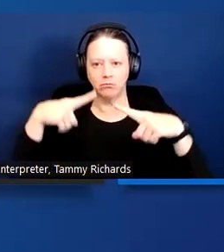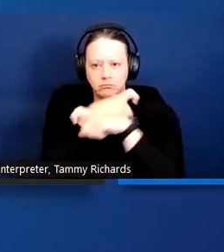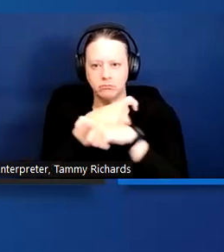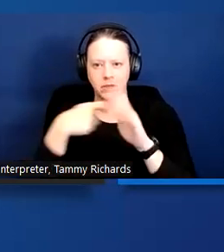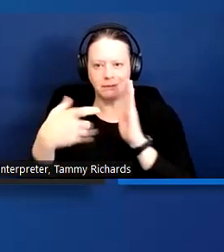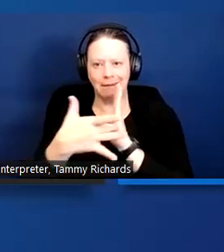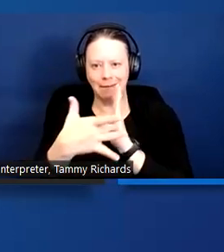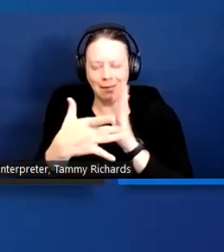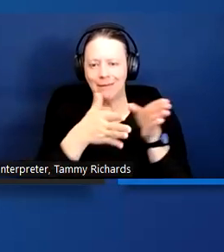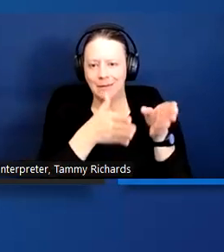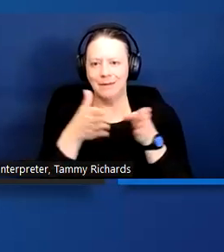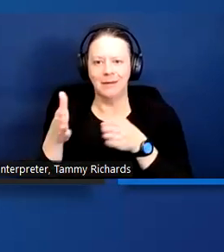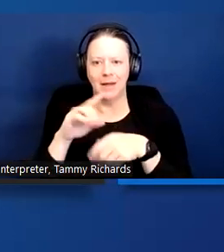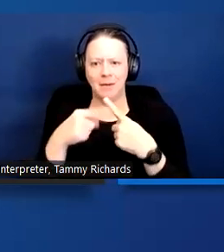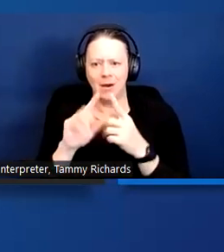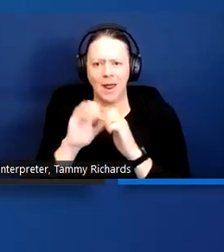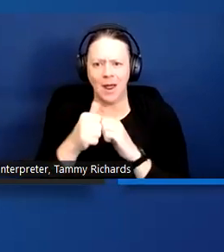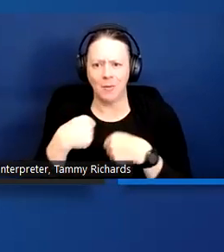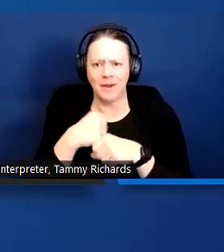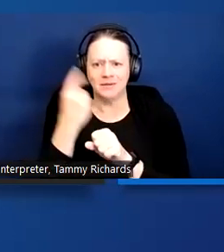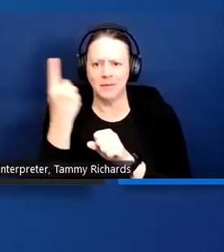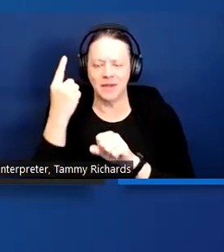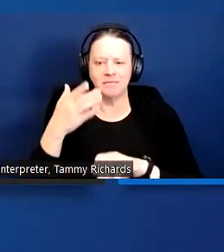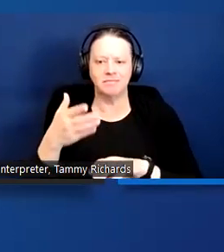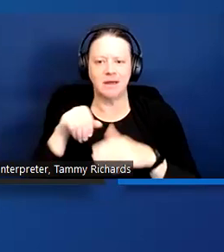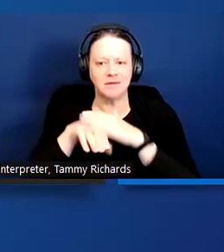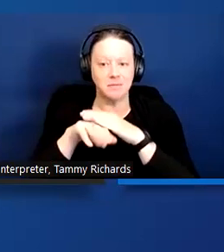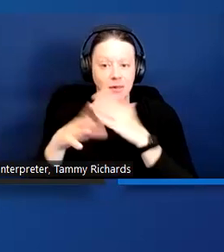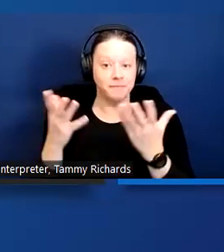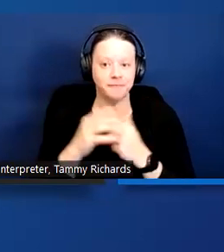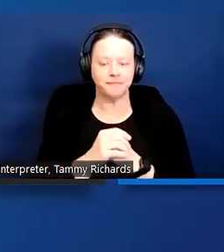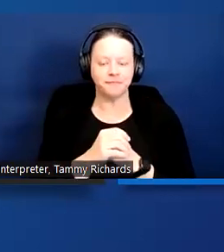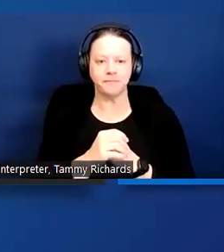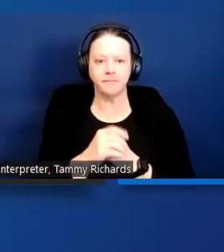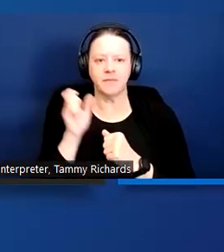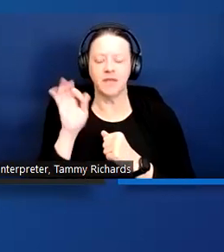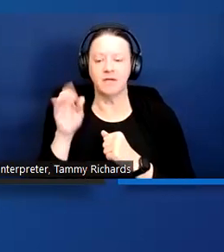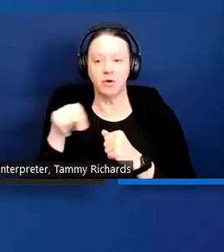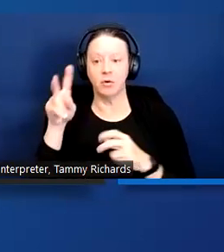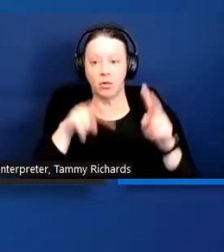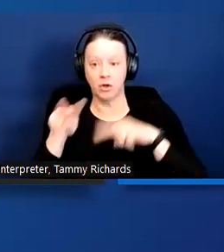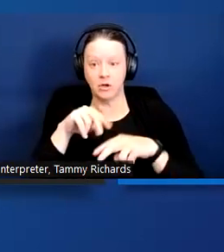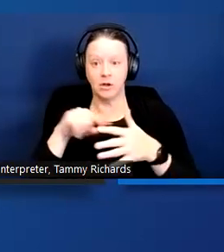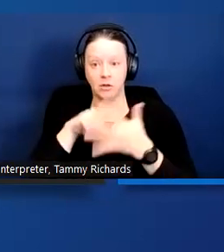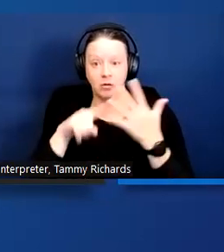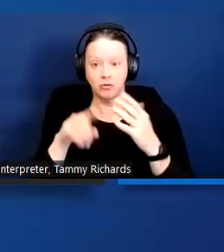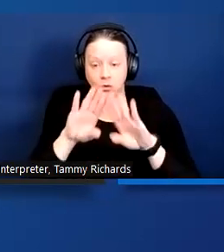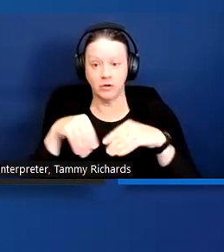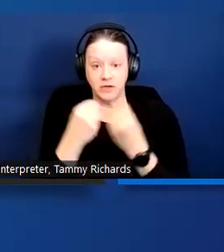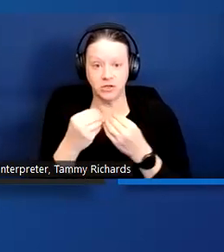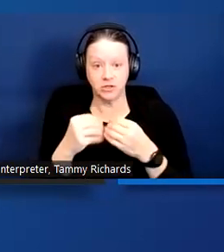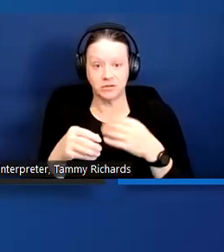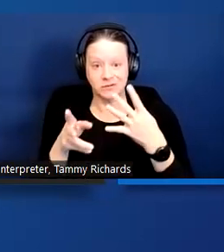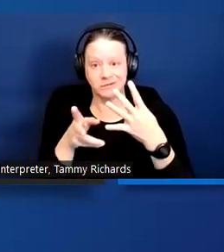of what makes something accessible. If you're looking at those, they usually have a cost, but